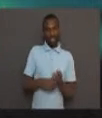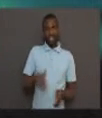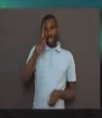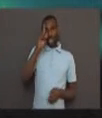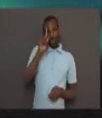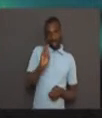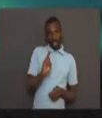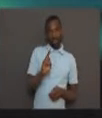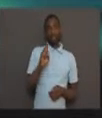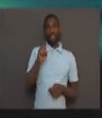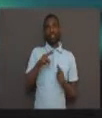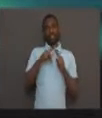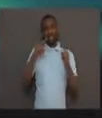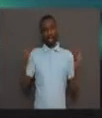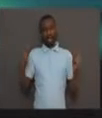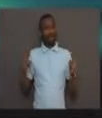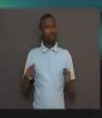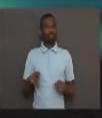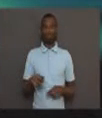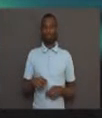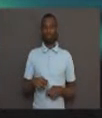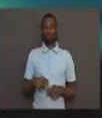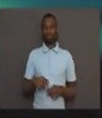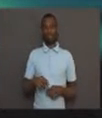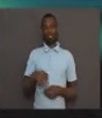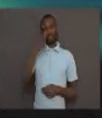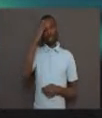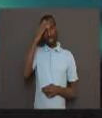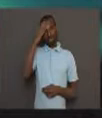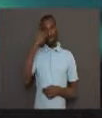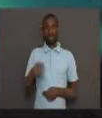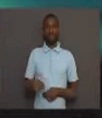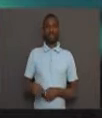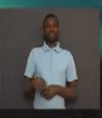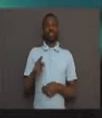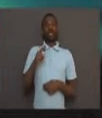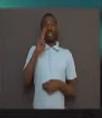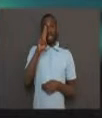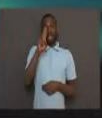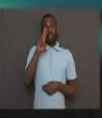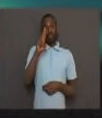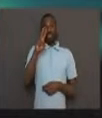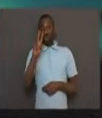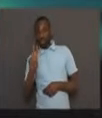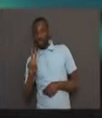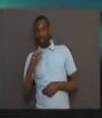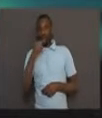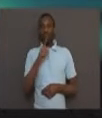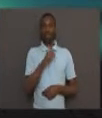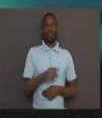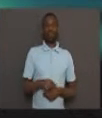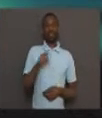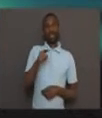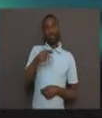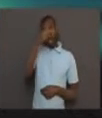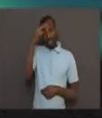Deuterium is most often represented as 2H because it